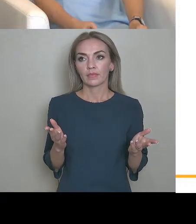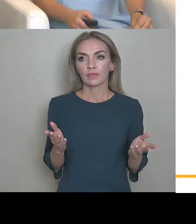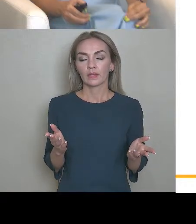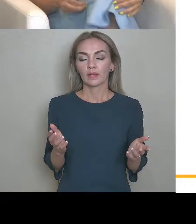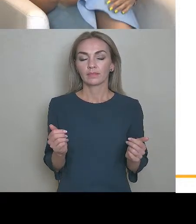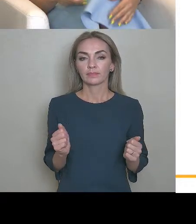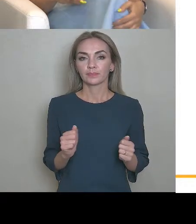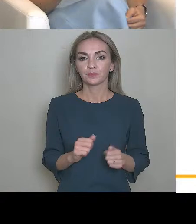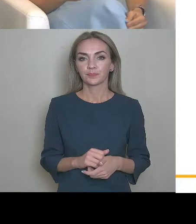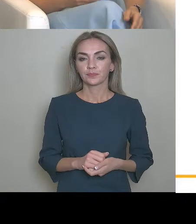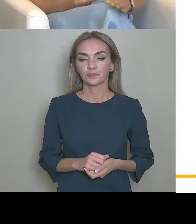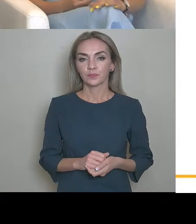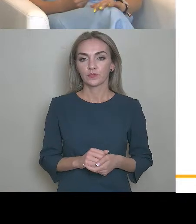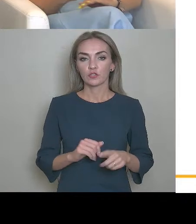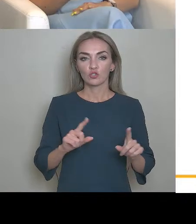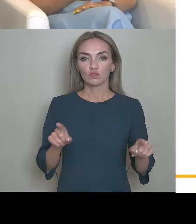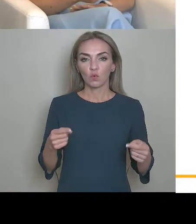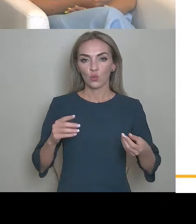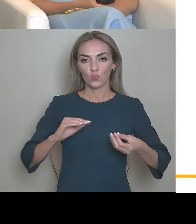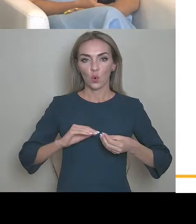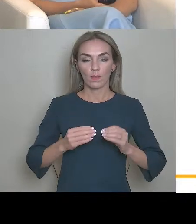unproportionate obstacle that